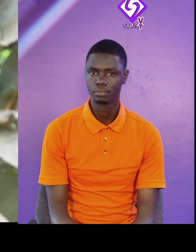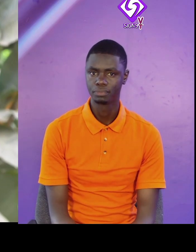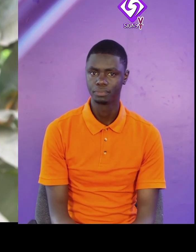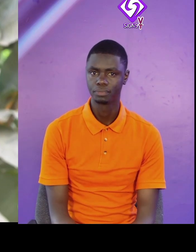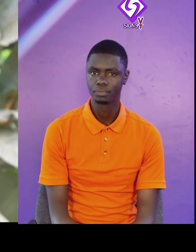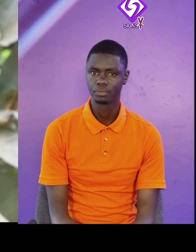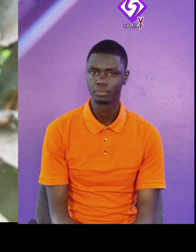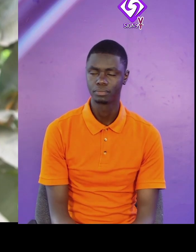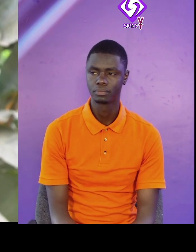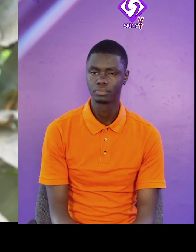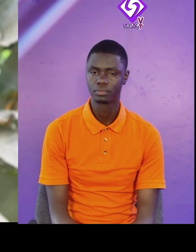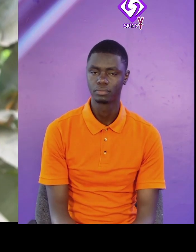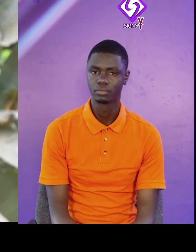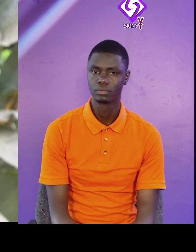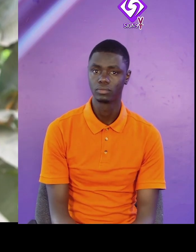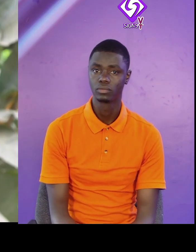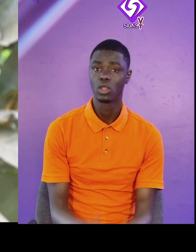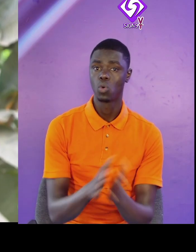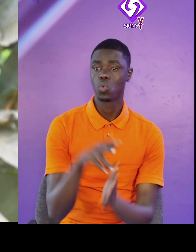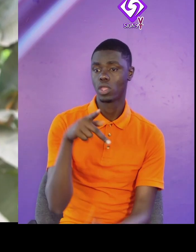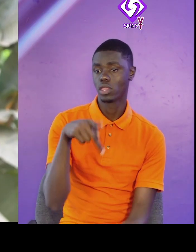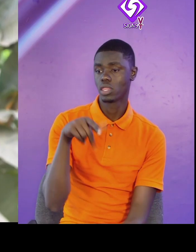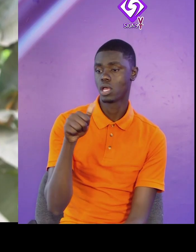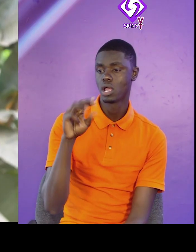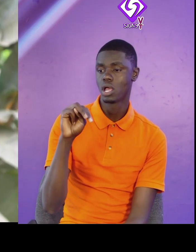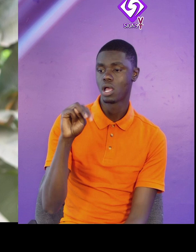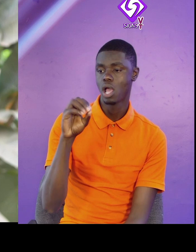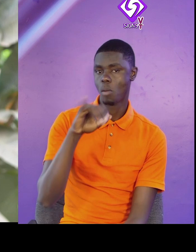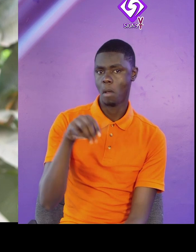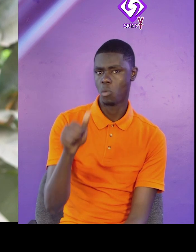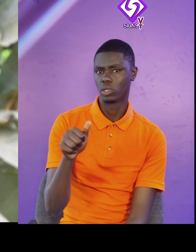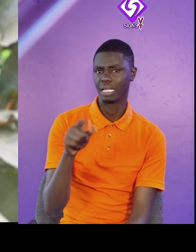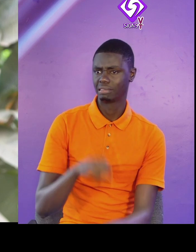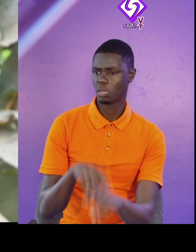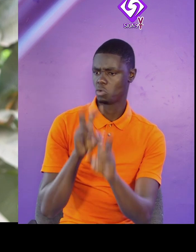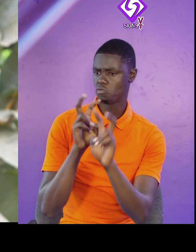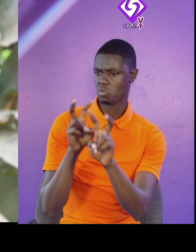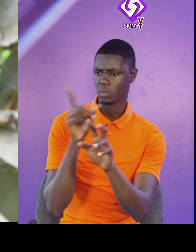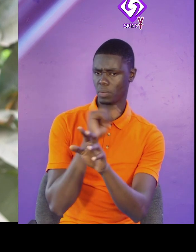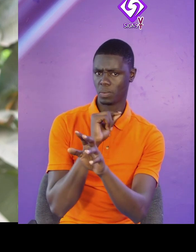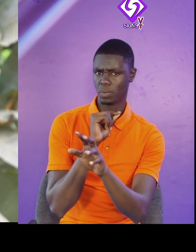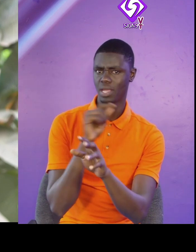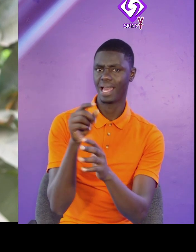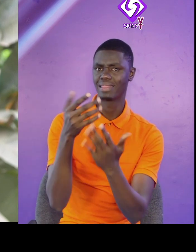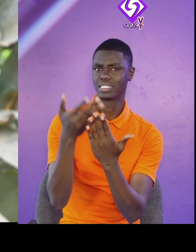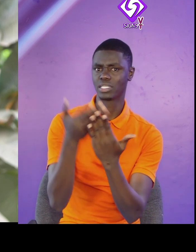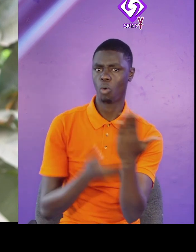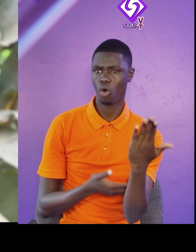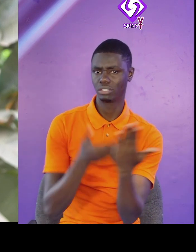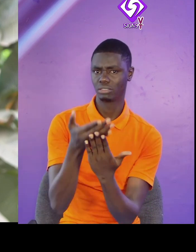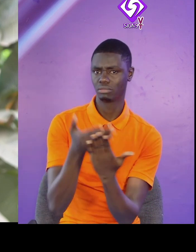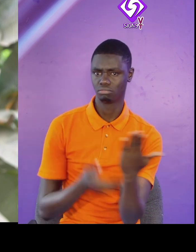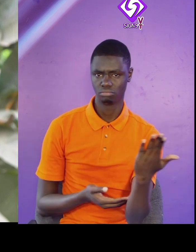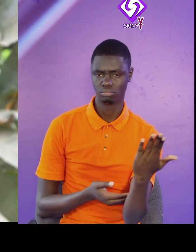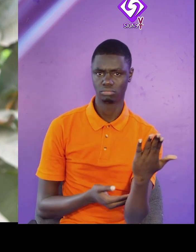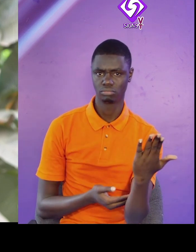on. So with Pamoja, what we have looked at is reports that were prepared by the Ministry of